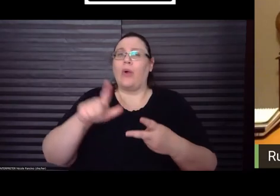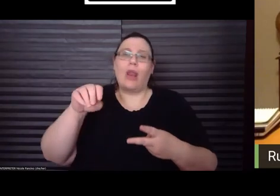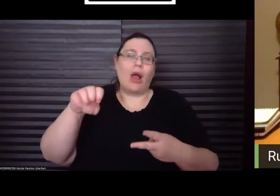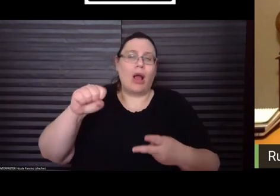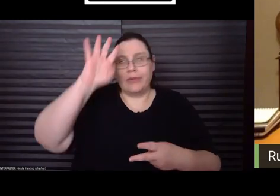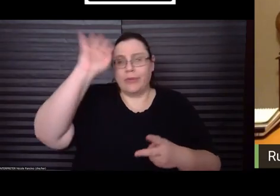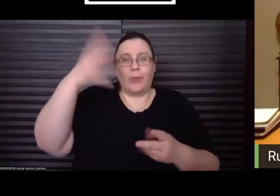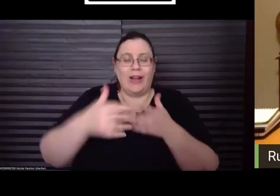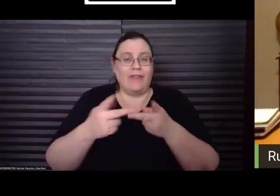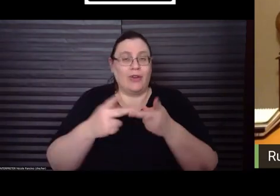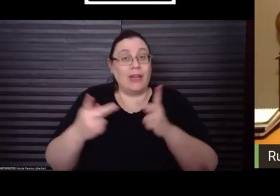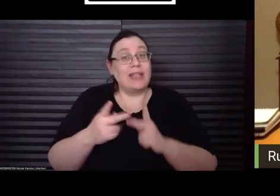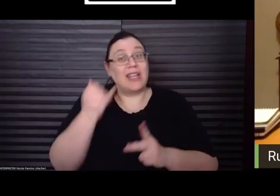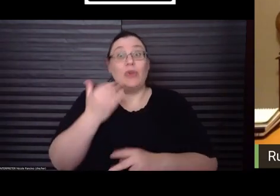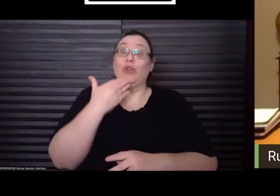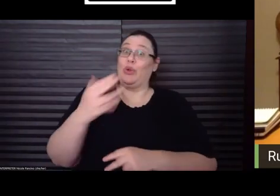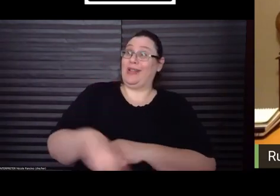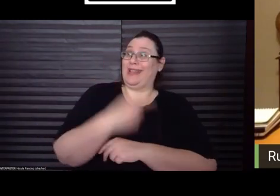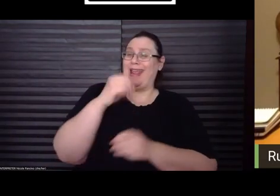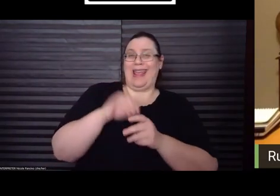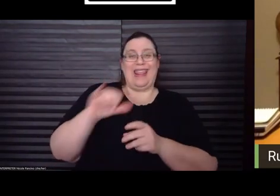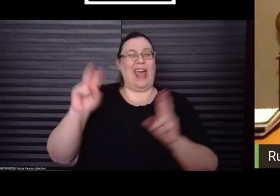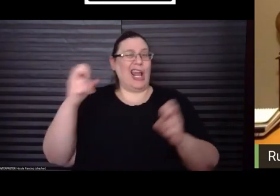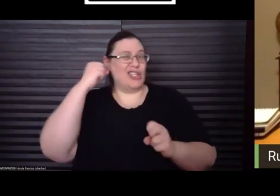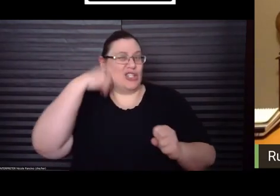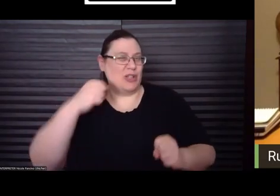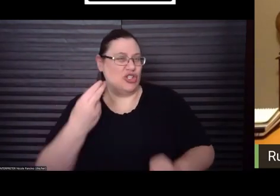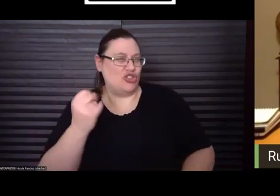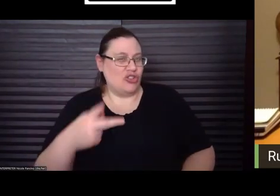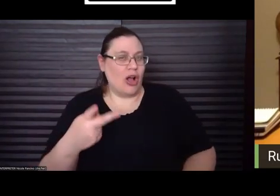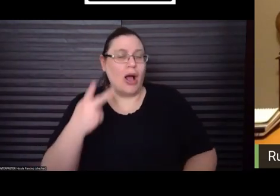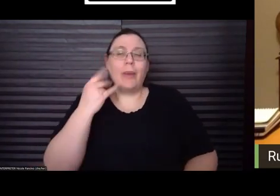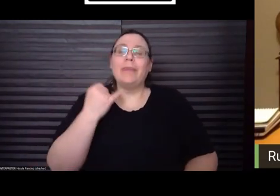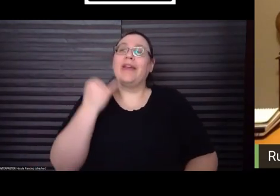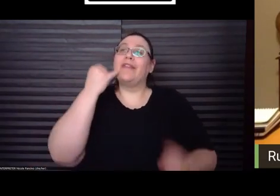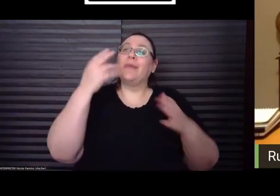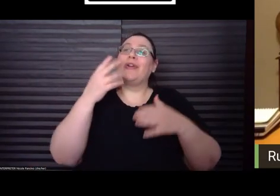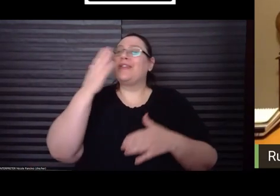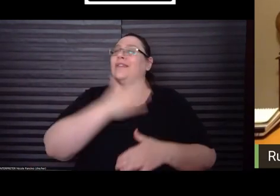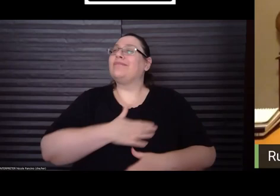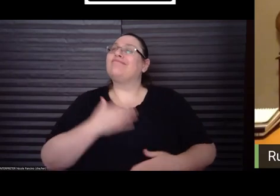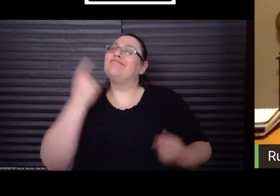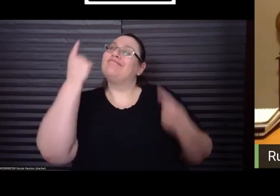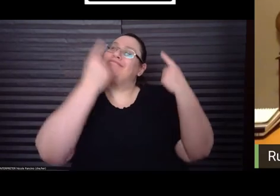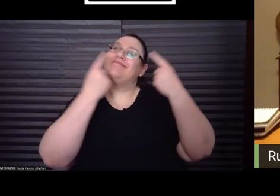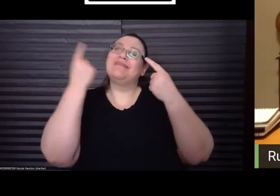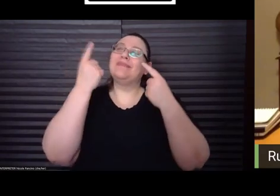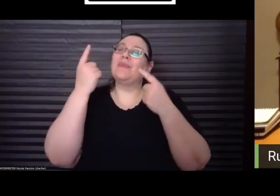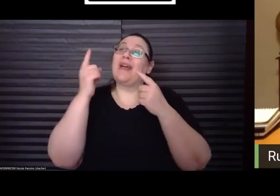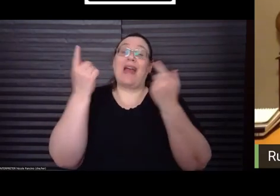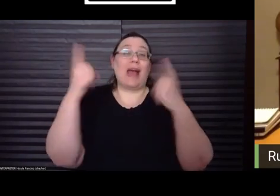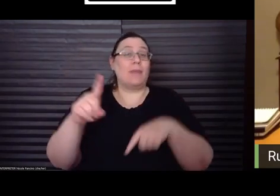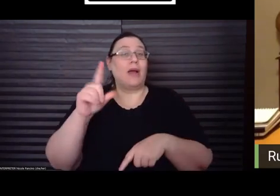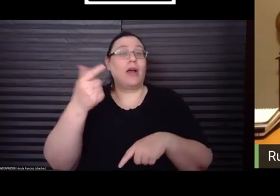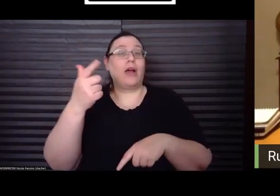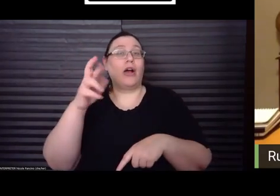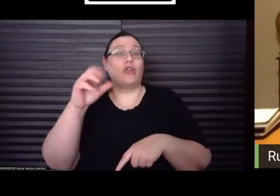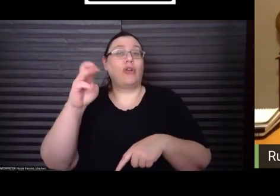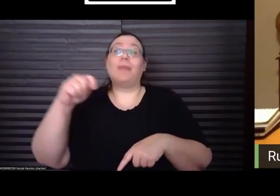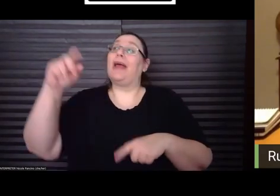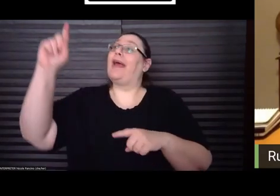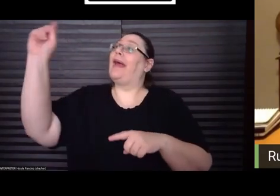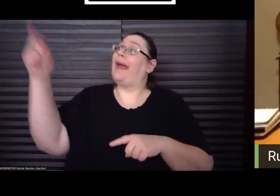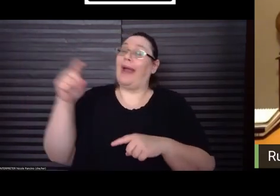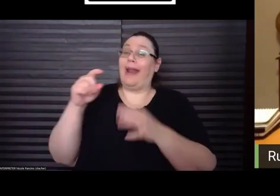wherever. And if it was a good day at the old sweatshop, if they were enjoying a pleasant thought at the moment when that particular grommet came tumbling down